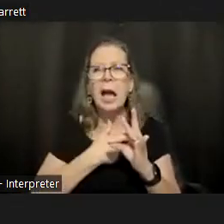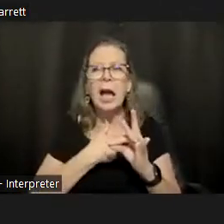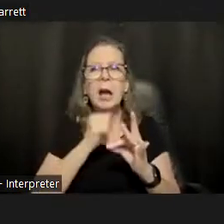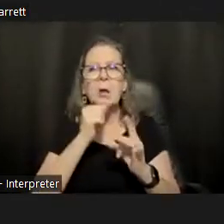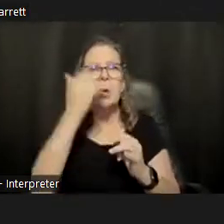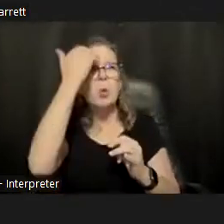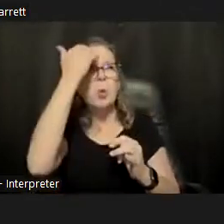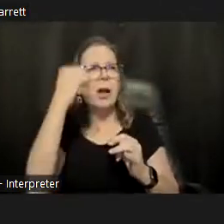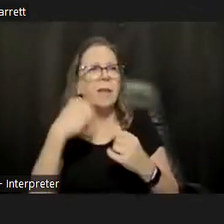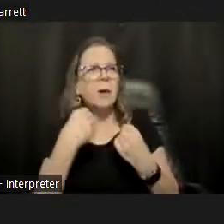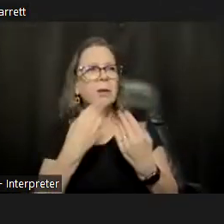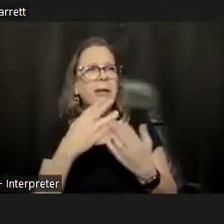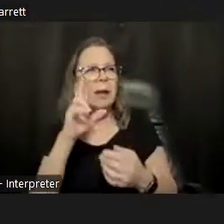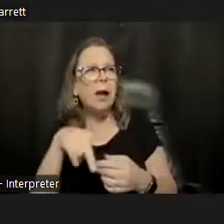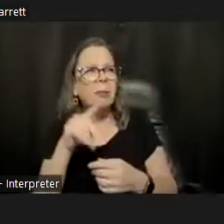was giving an update.